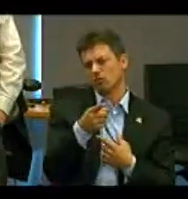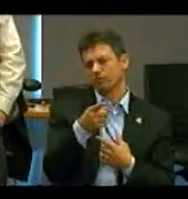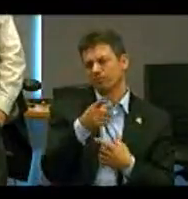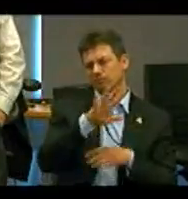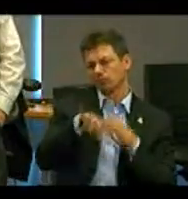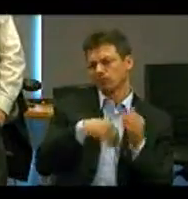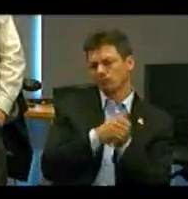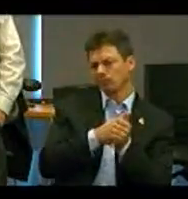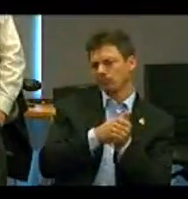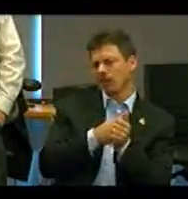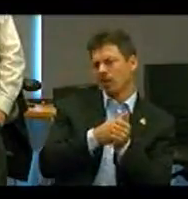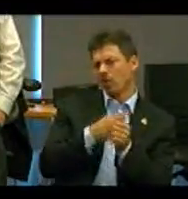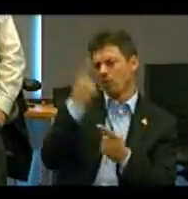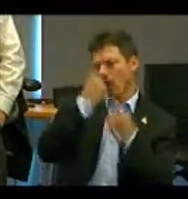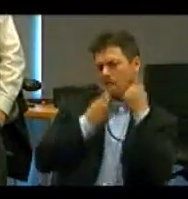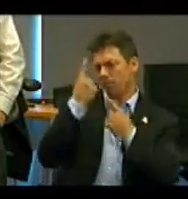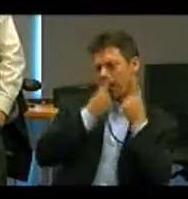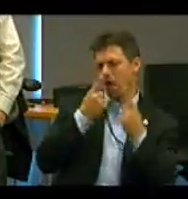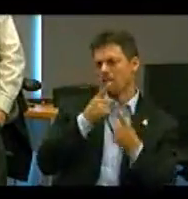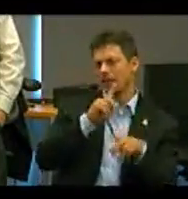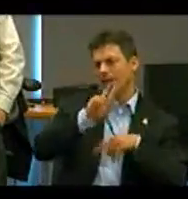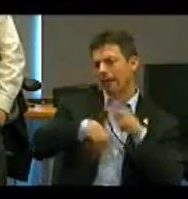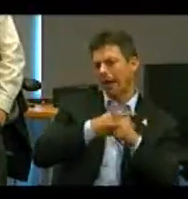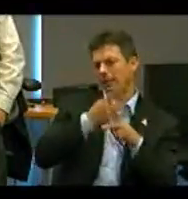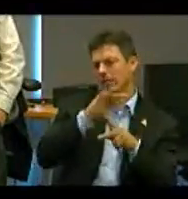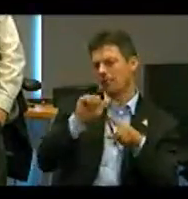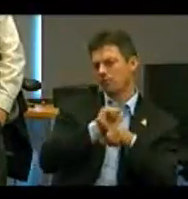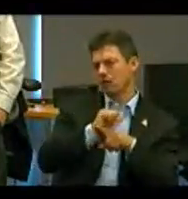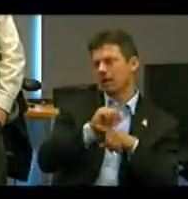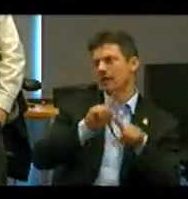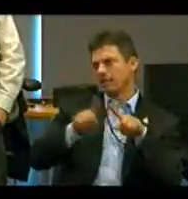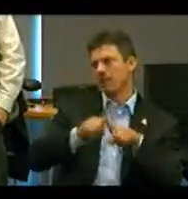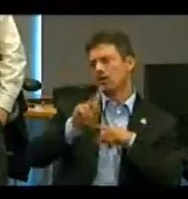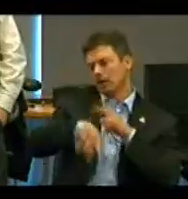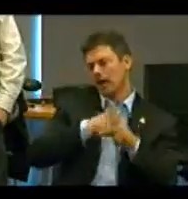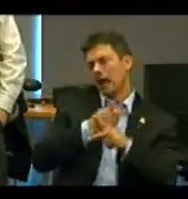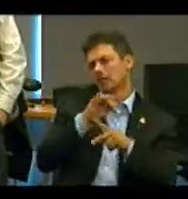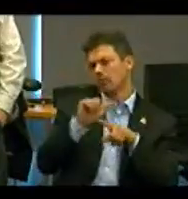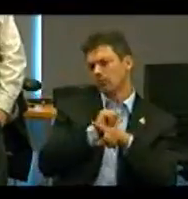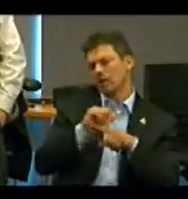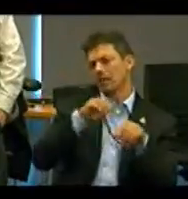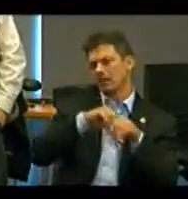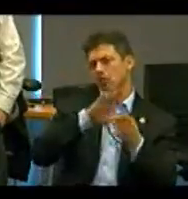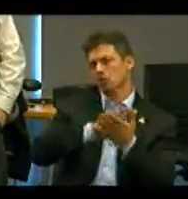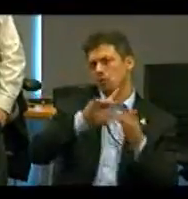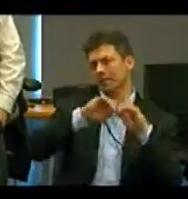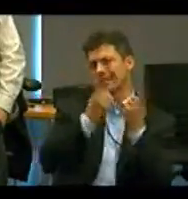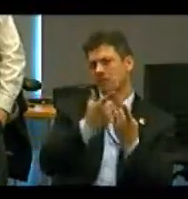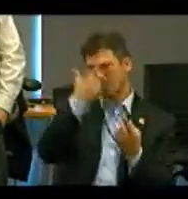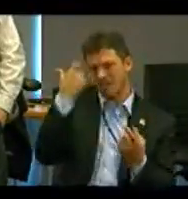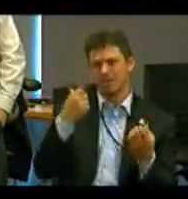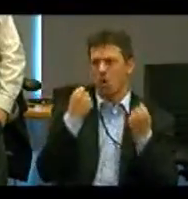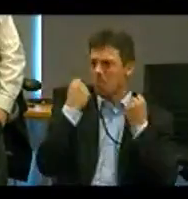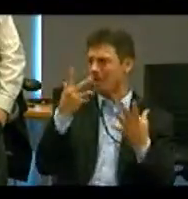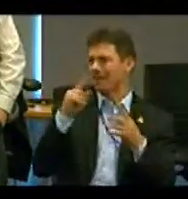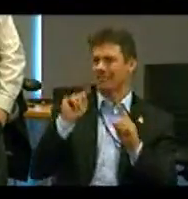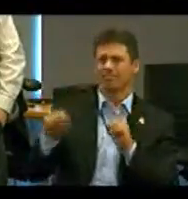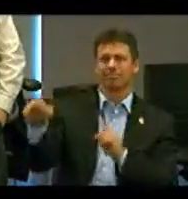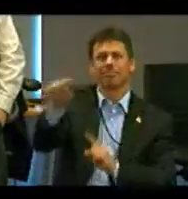of training and the differences in training between school districts? Because we have so many school